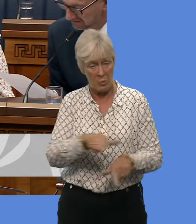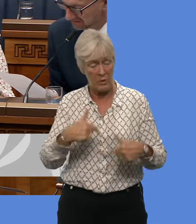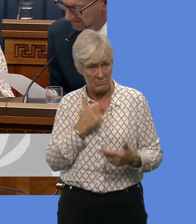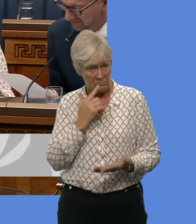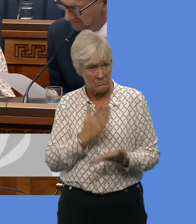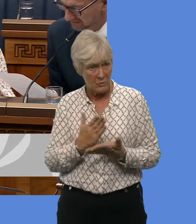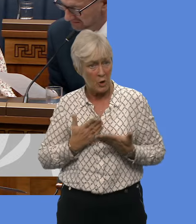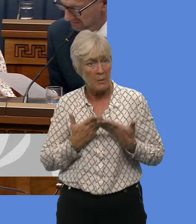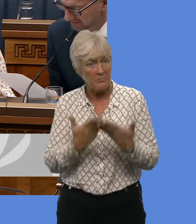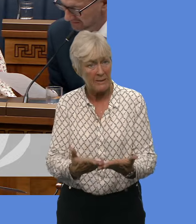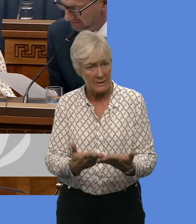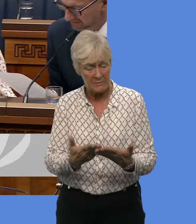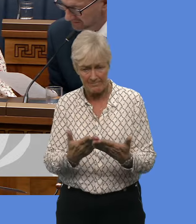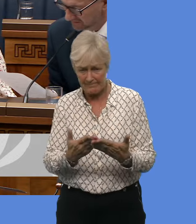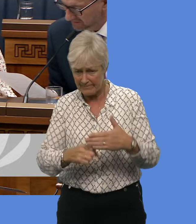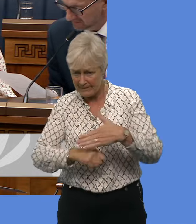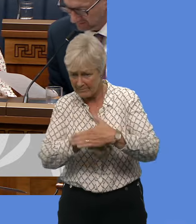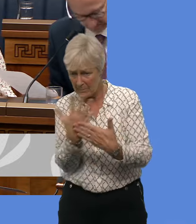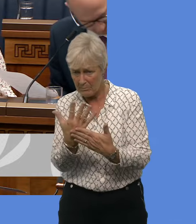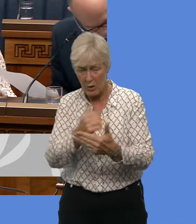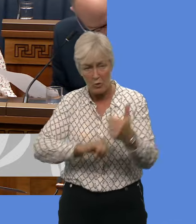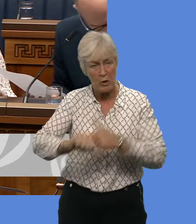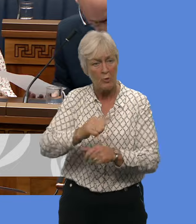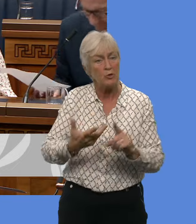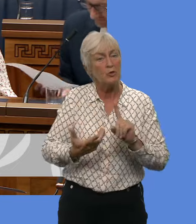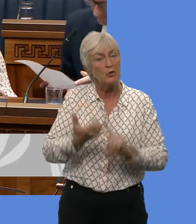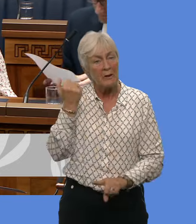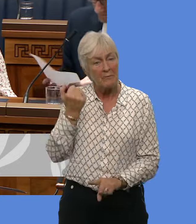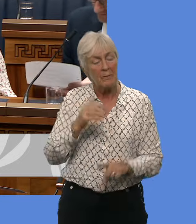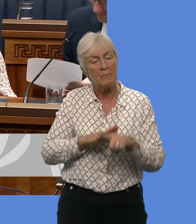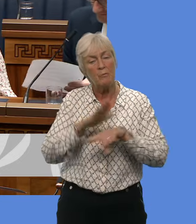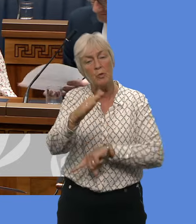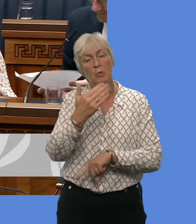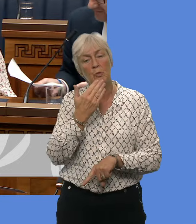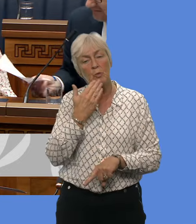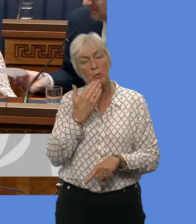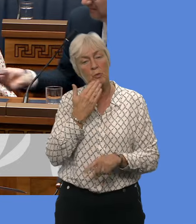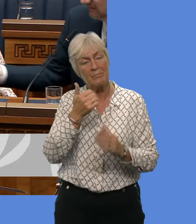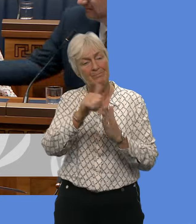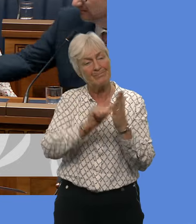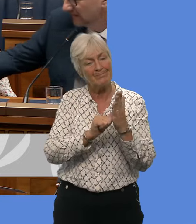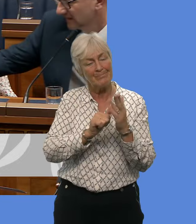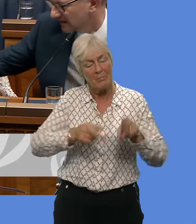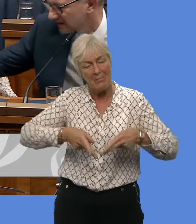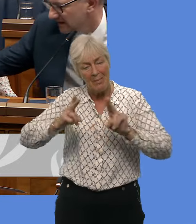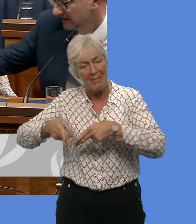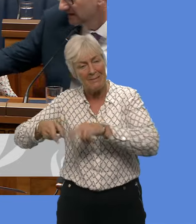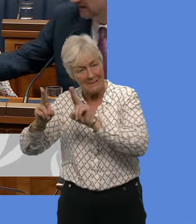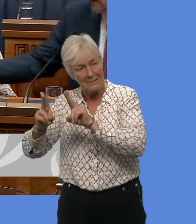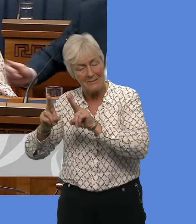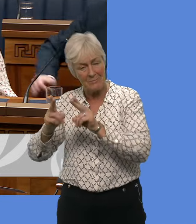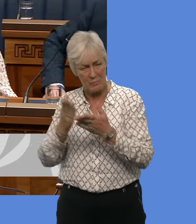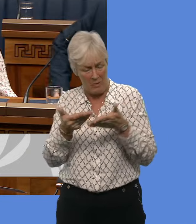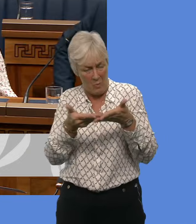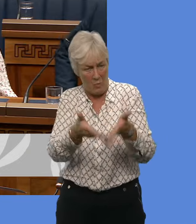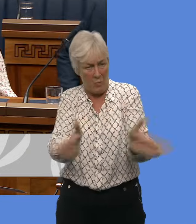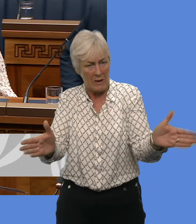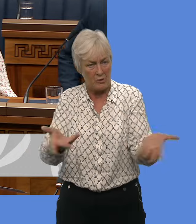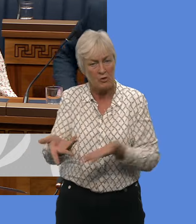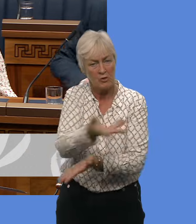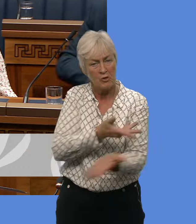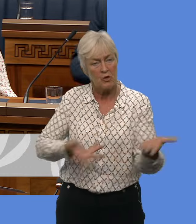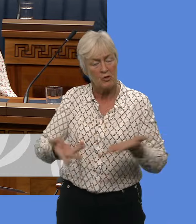with the Development Corporation to achieve that. The future use of the listed and retained buildings is part of that wider discussion